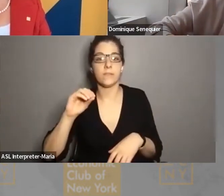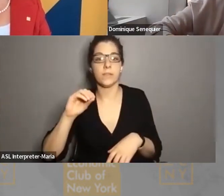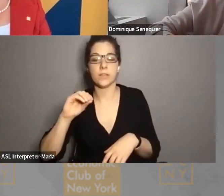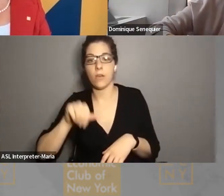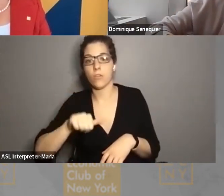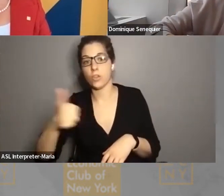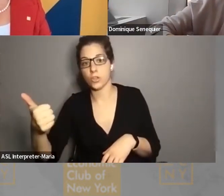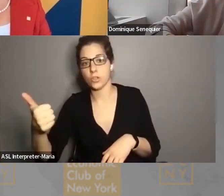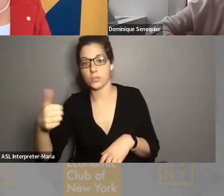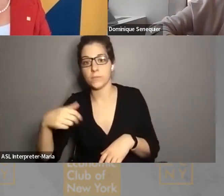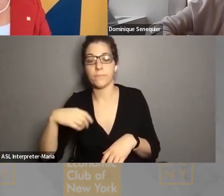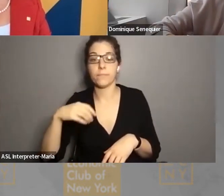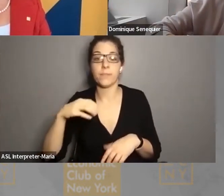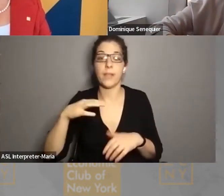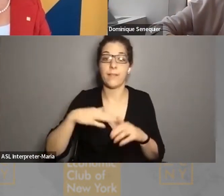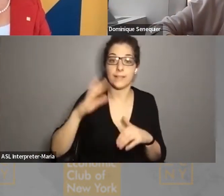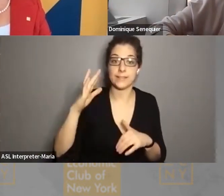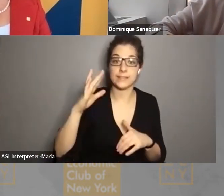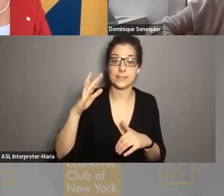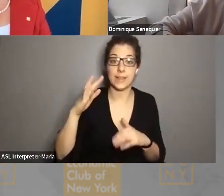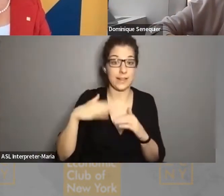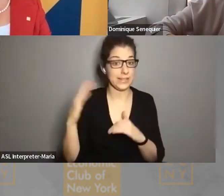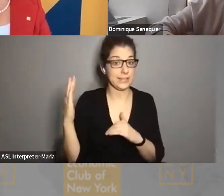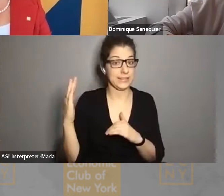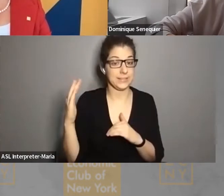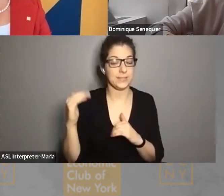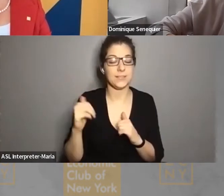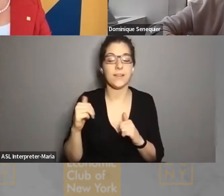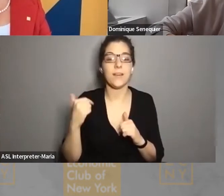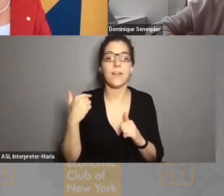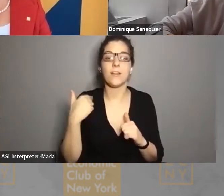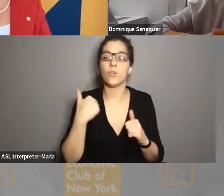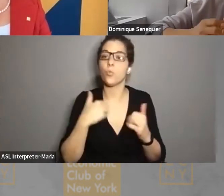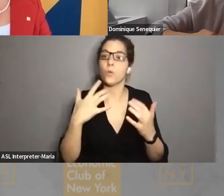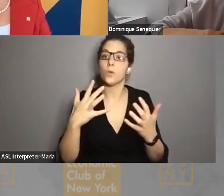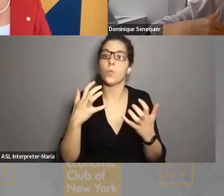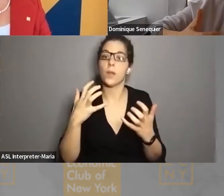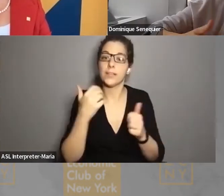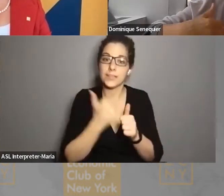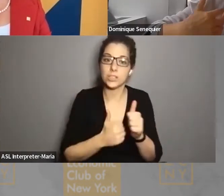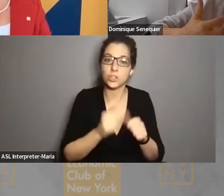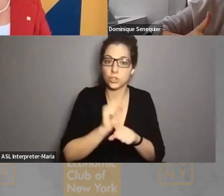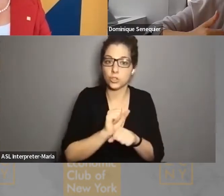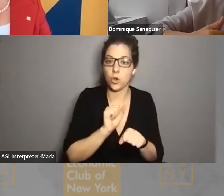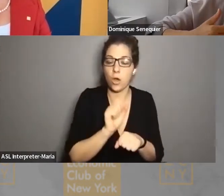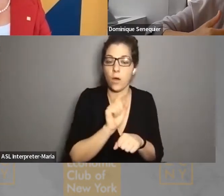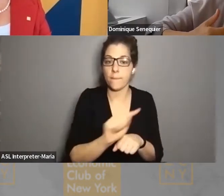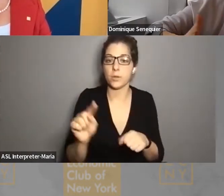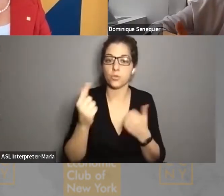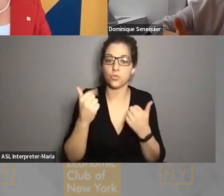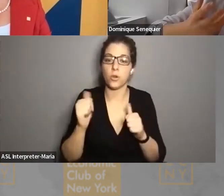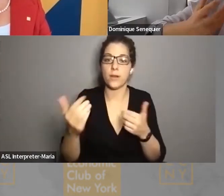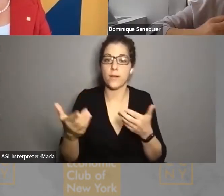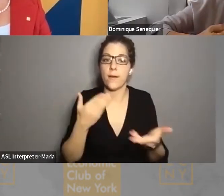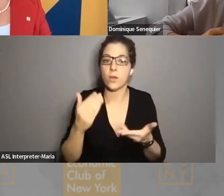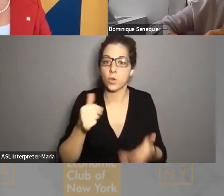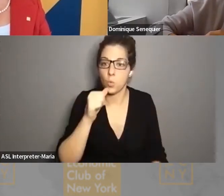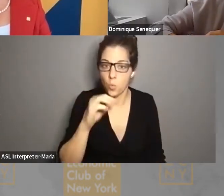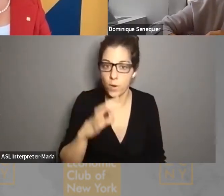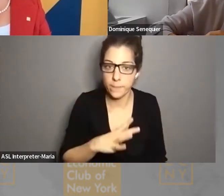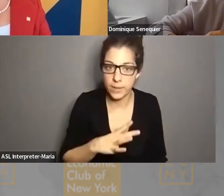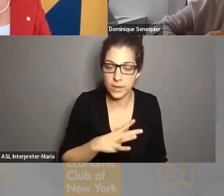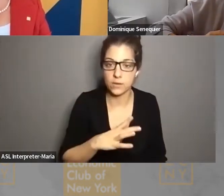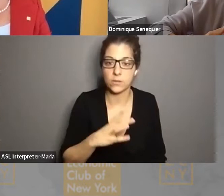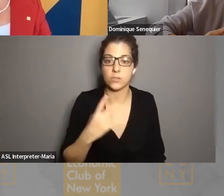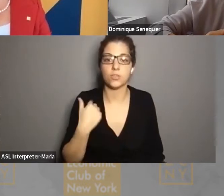others at least. And then we want also for each job to try to hire women. But so we need to do